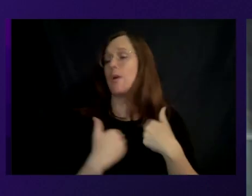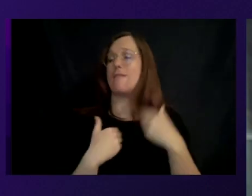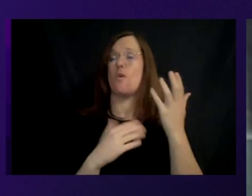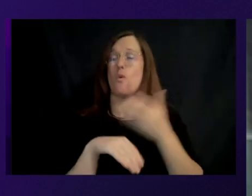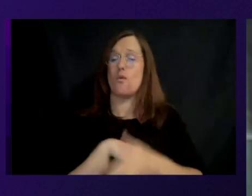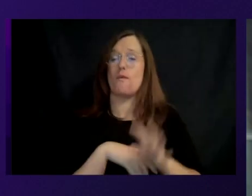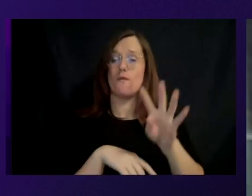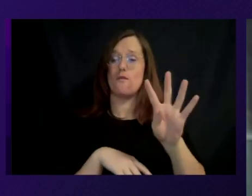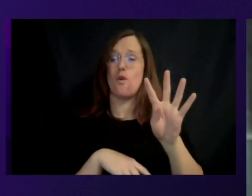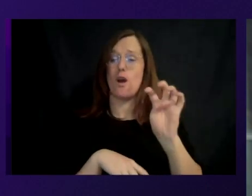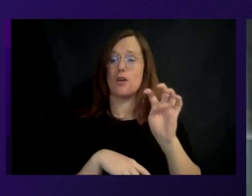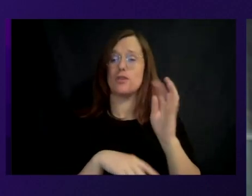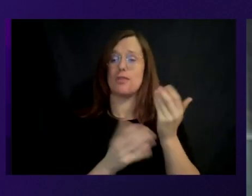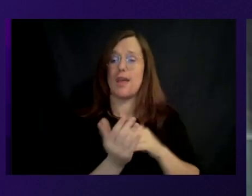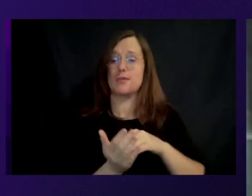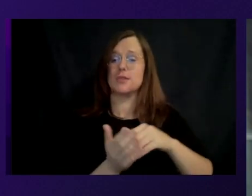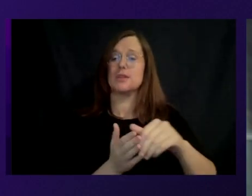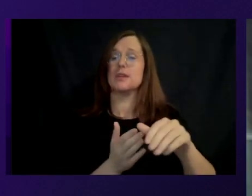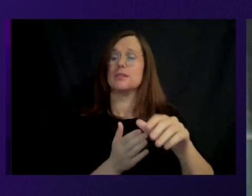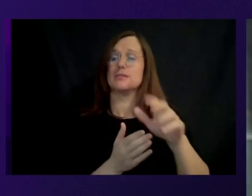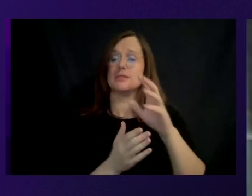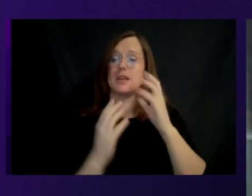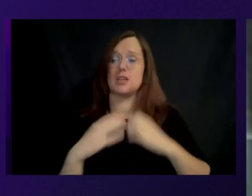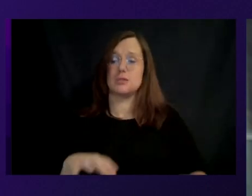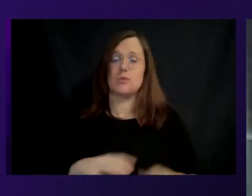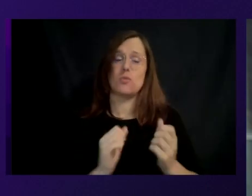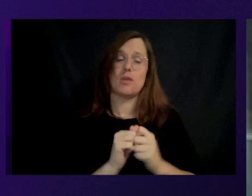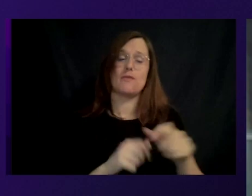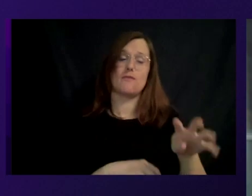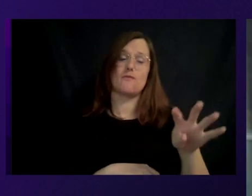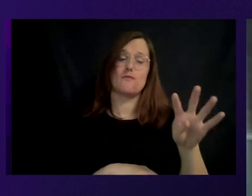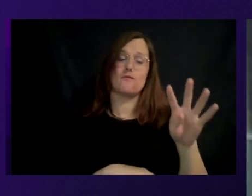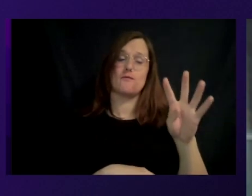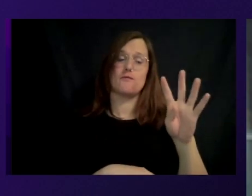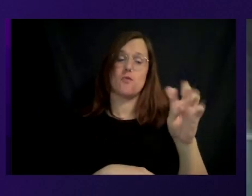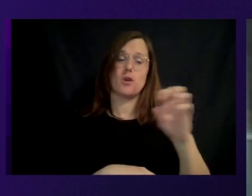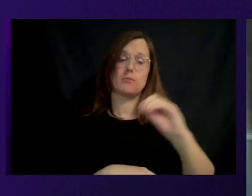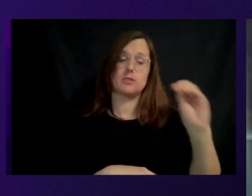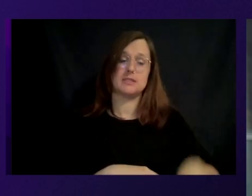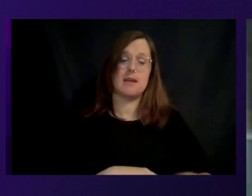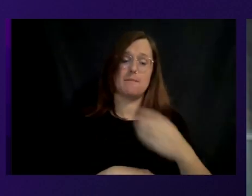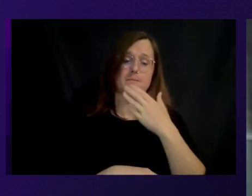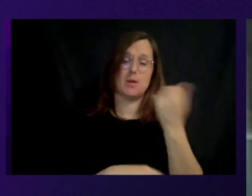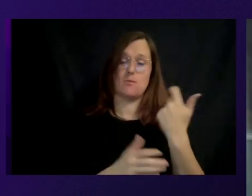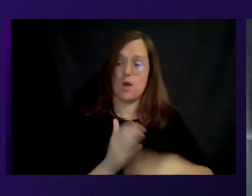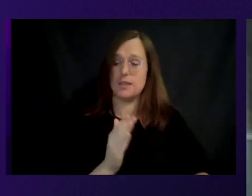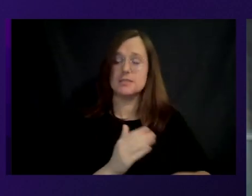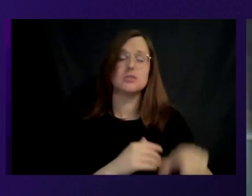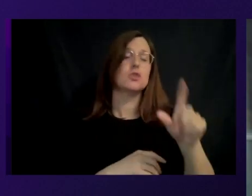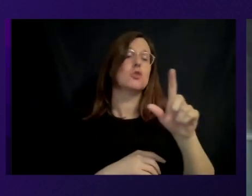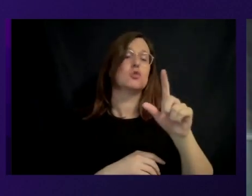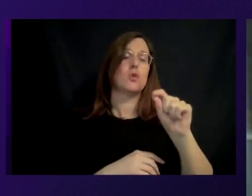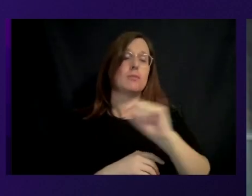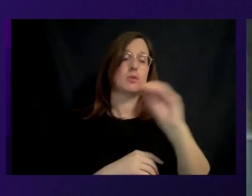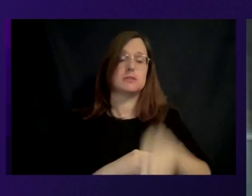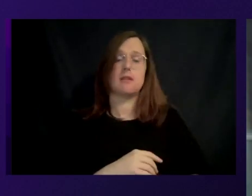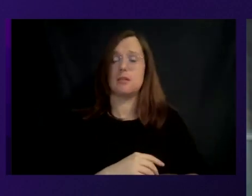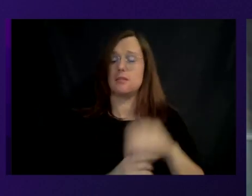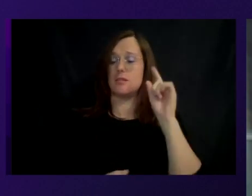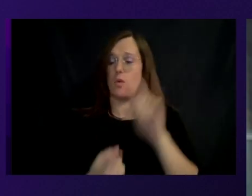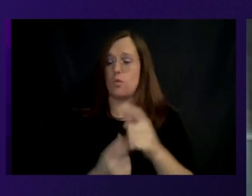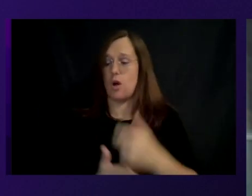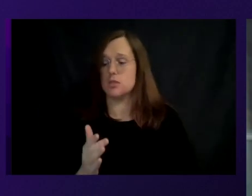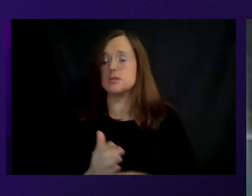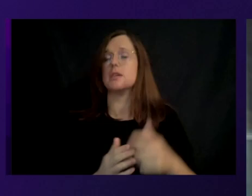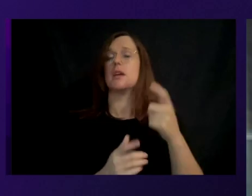great benefits like up to 40% better price performance, up to 20% lower cost, and up to 60% less energy used for